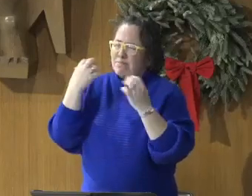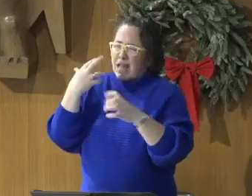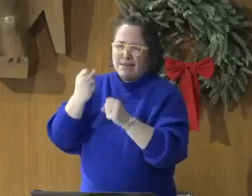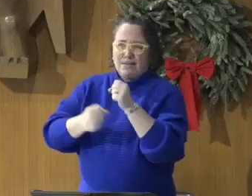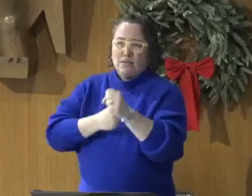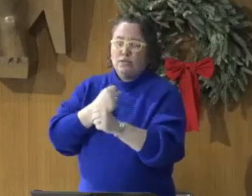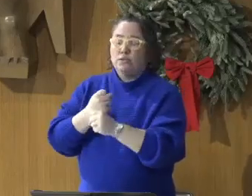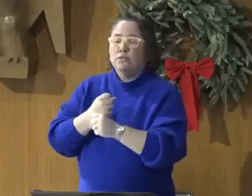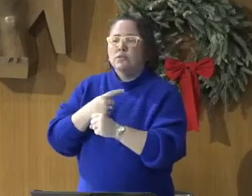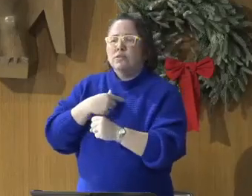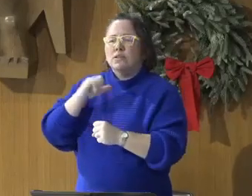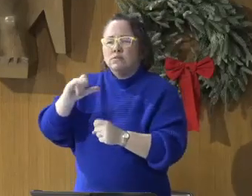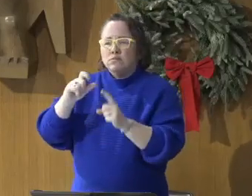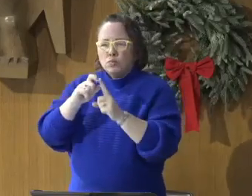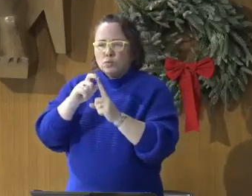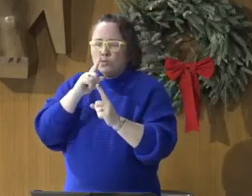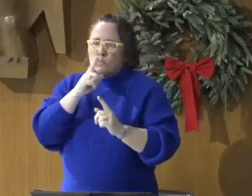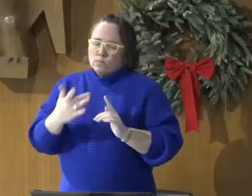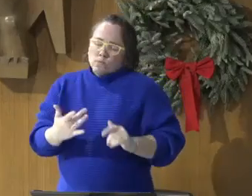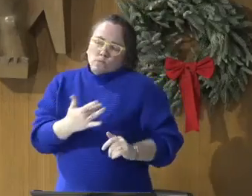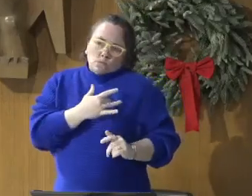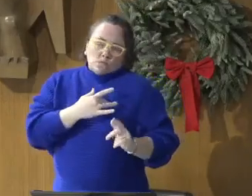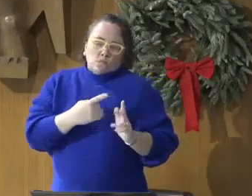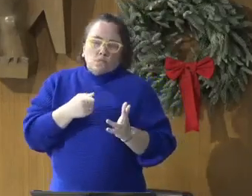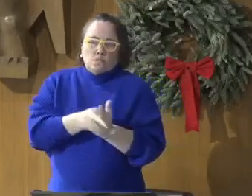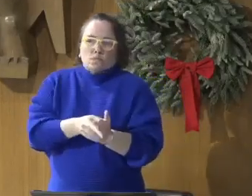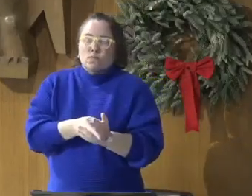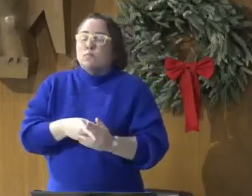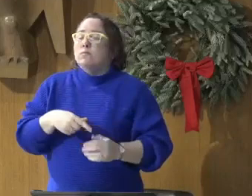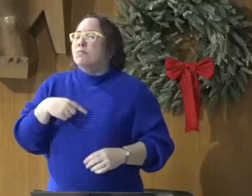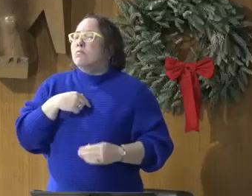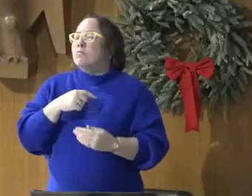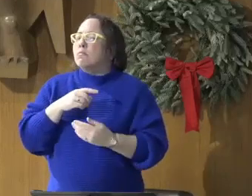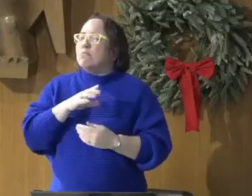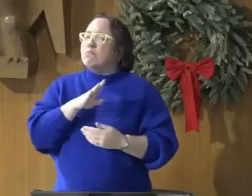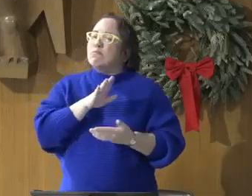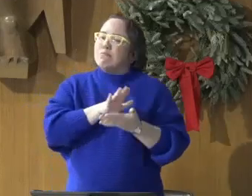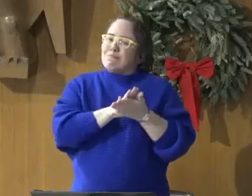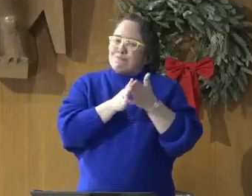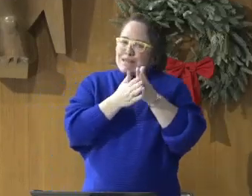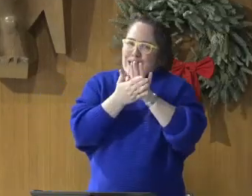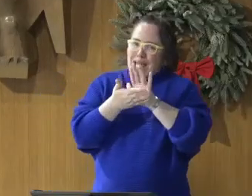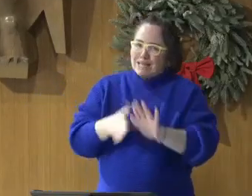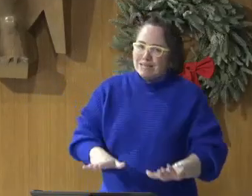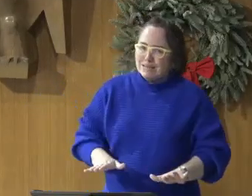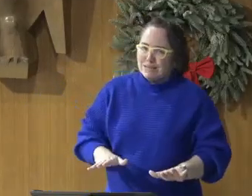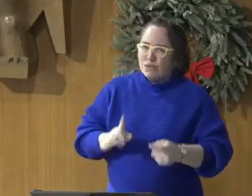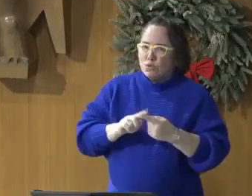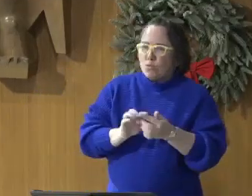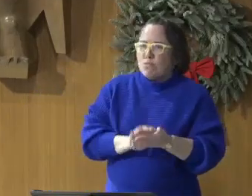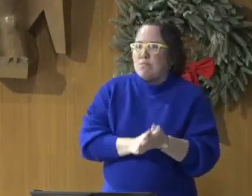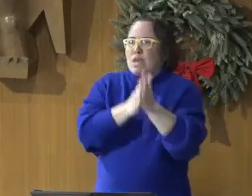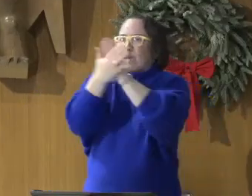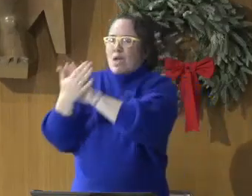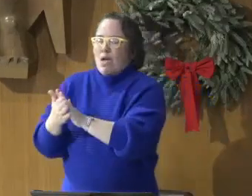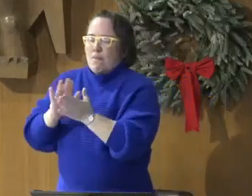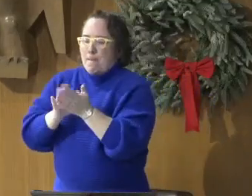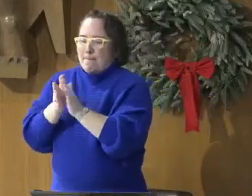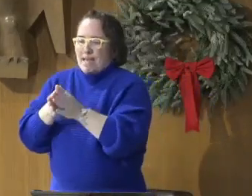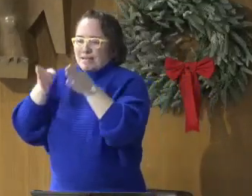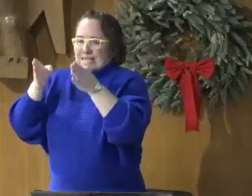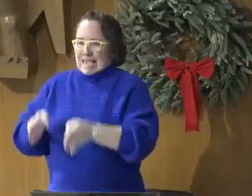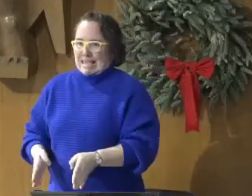close to my heart. Blessed to be a blessing. How can we